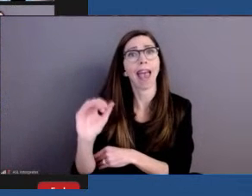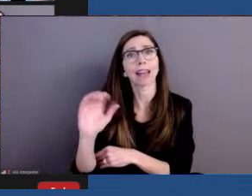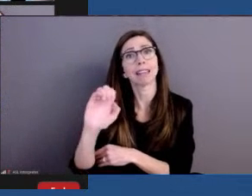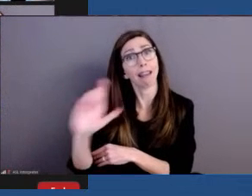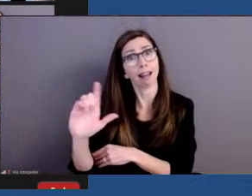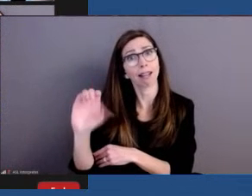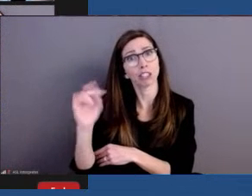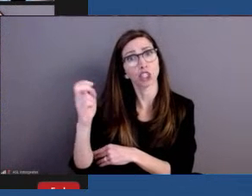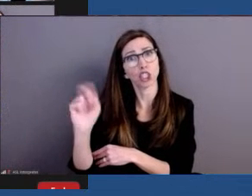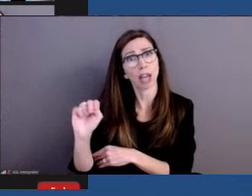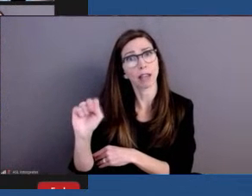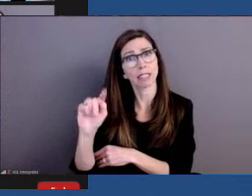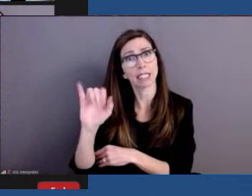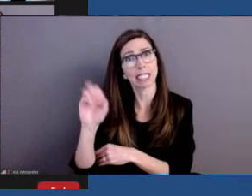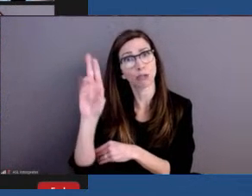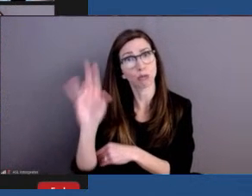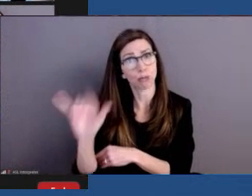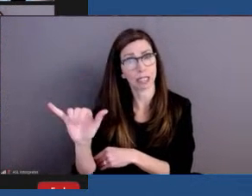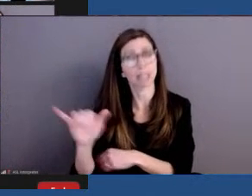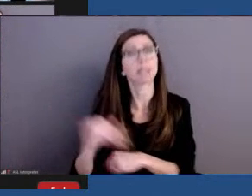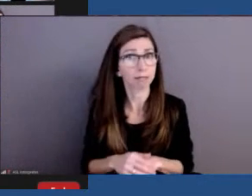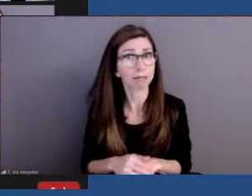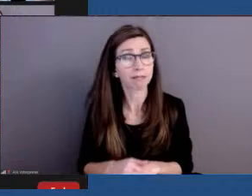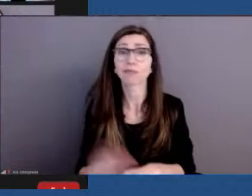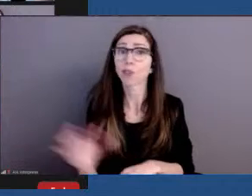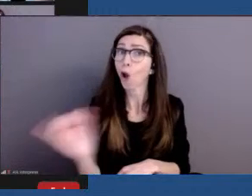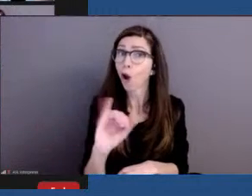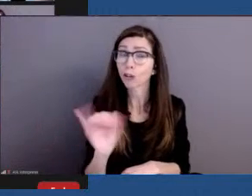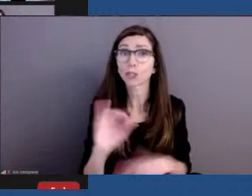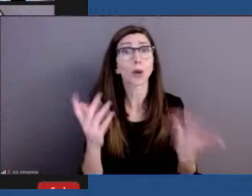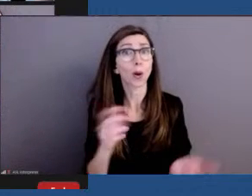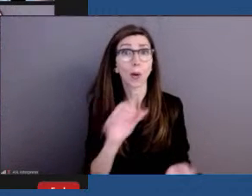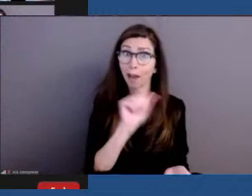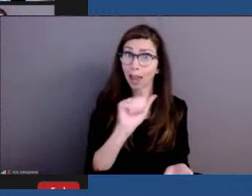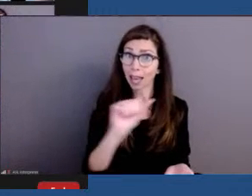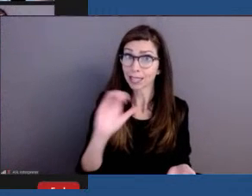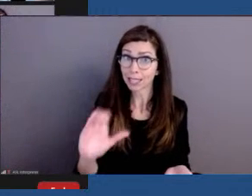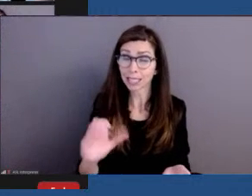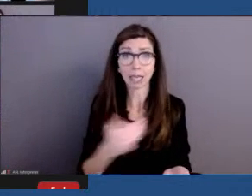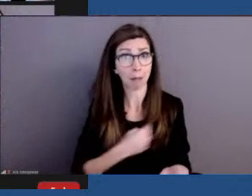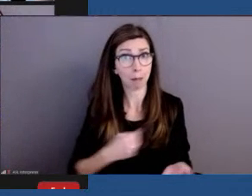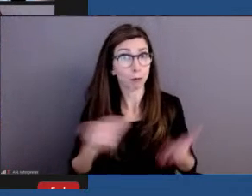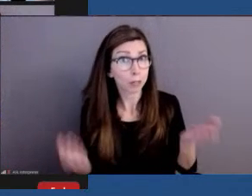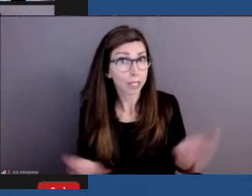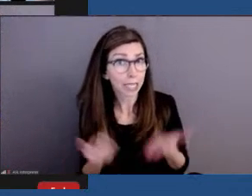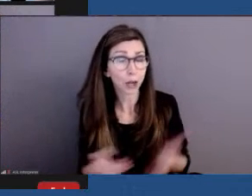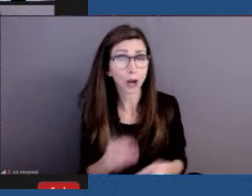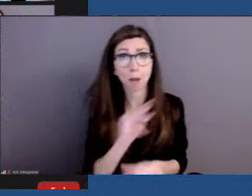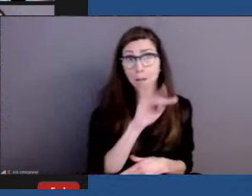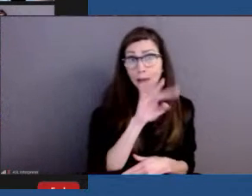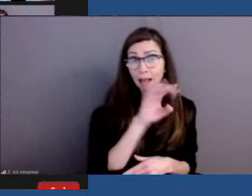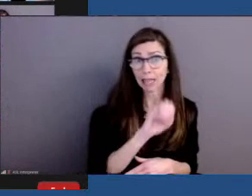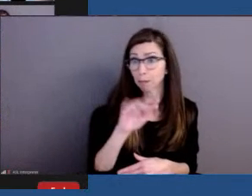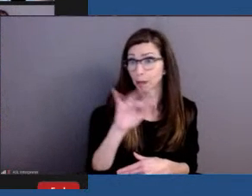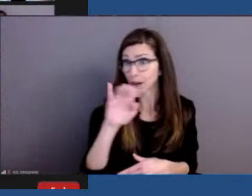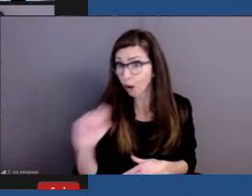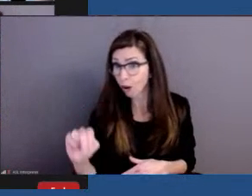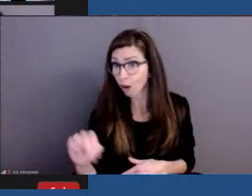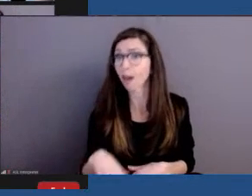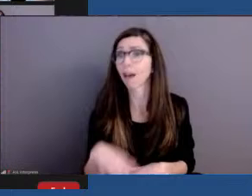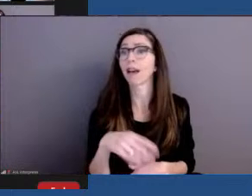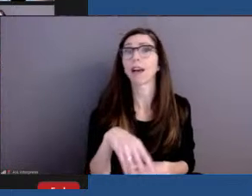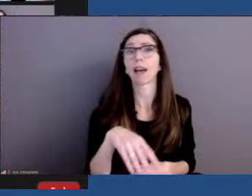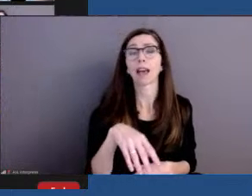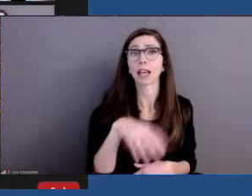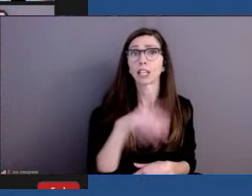El-Shantiri. AAC members who are present, Melanie Benard, Dawn Patterson, Anna